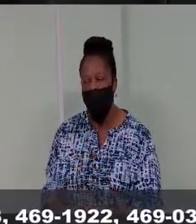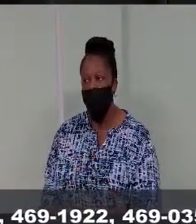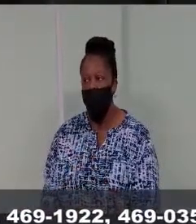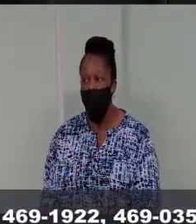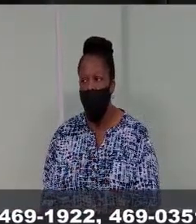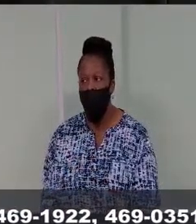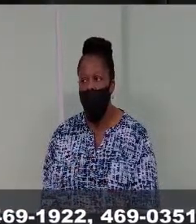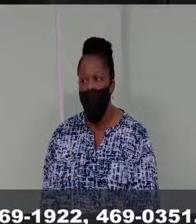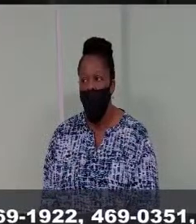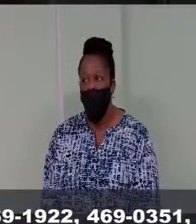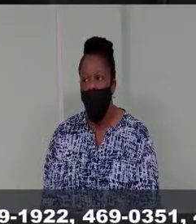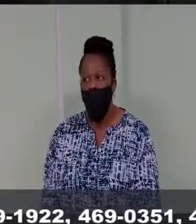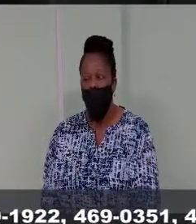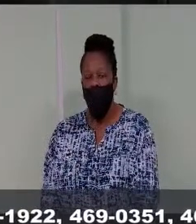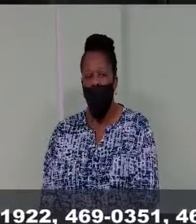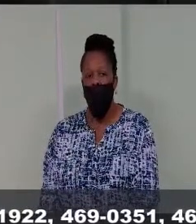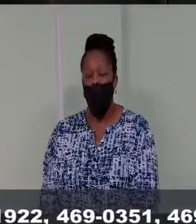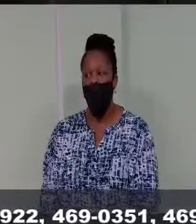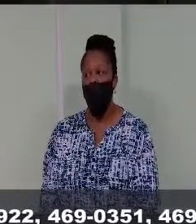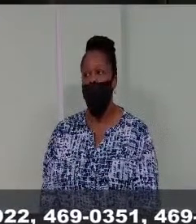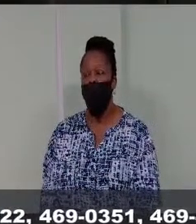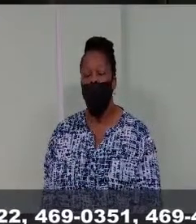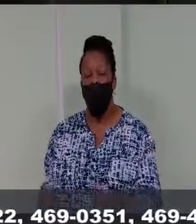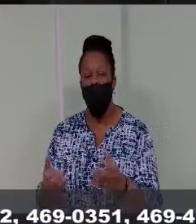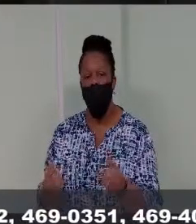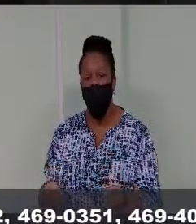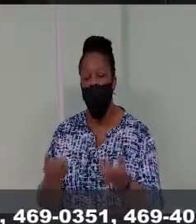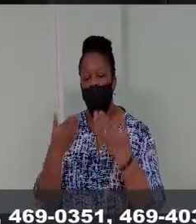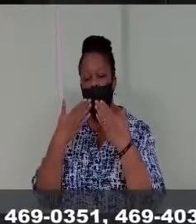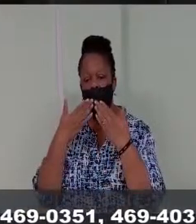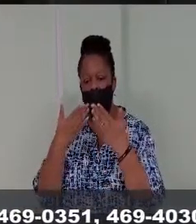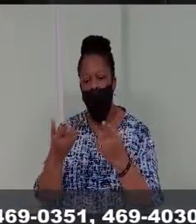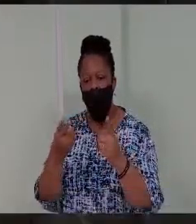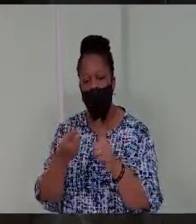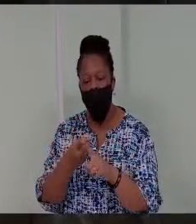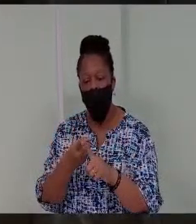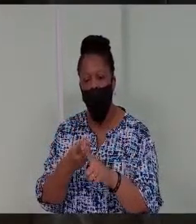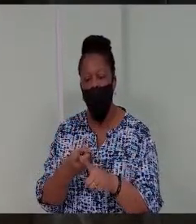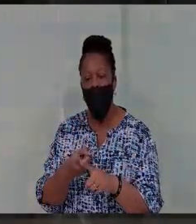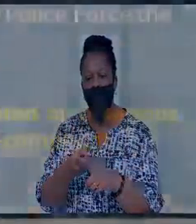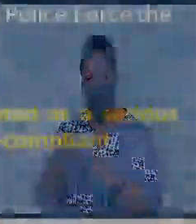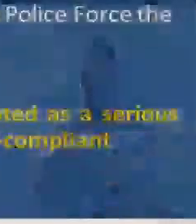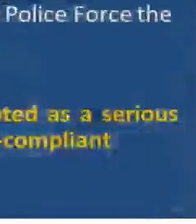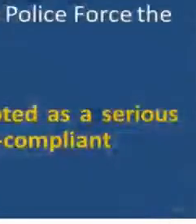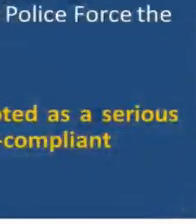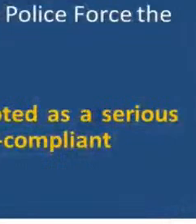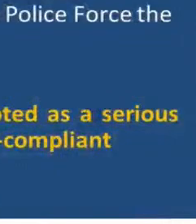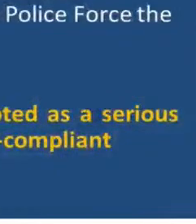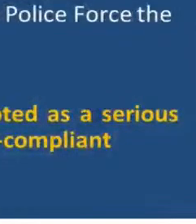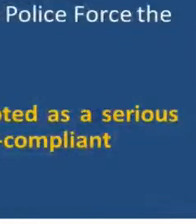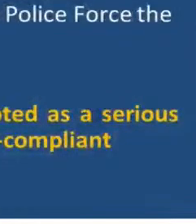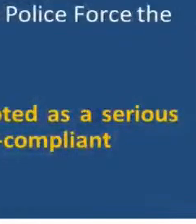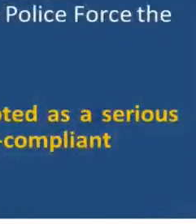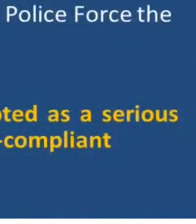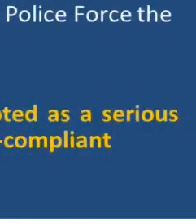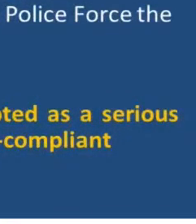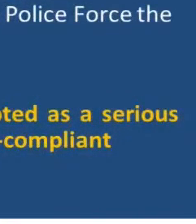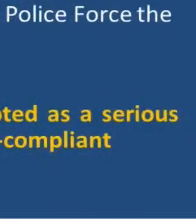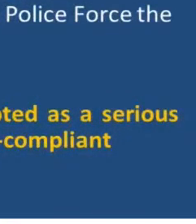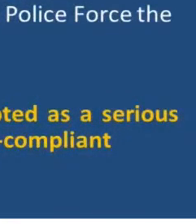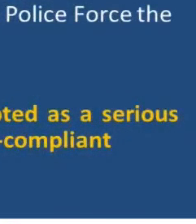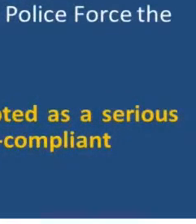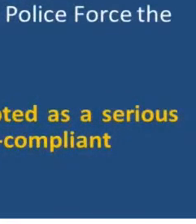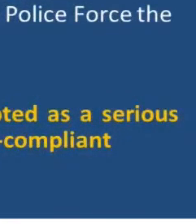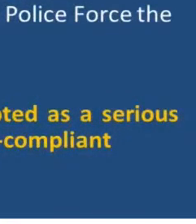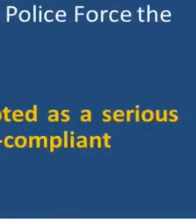Now, I want to commend the Compliance Task Force in our next slide. Compliance Task Force for the